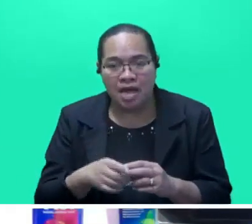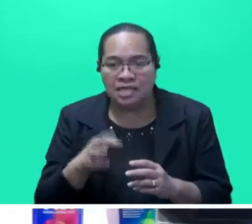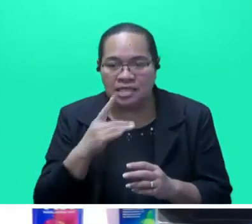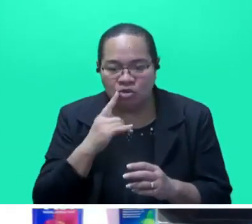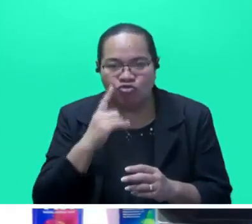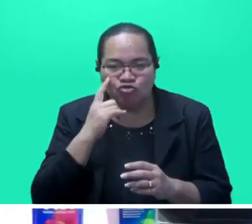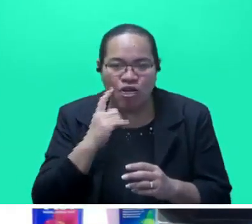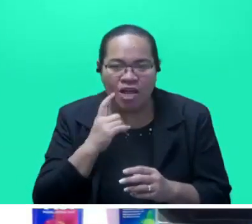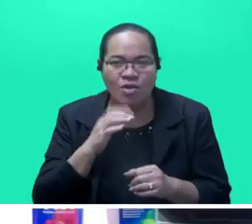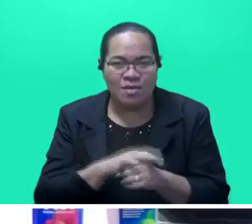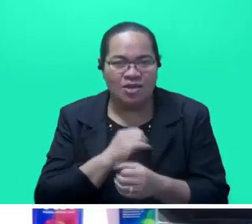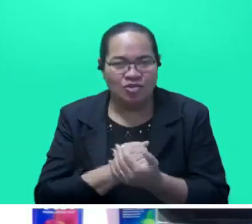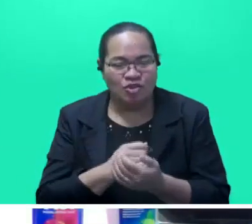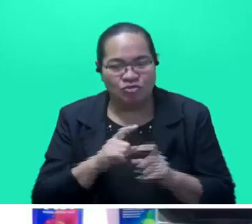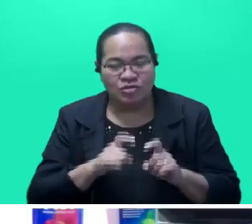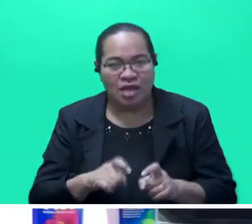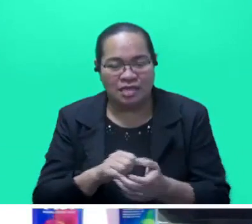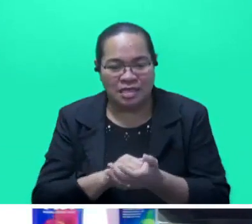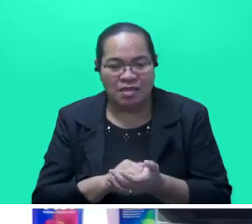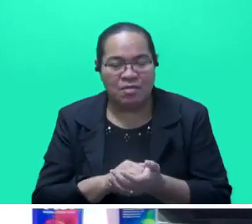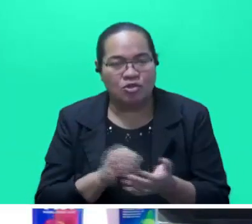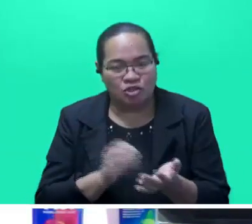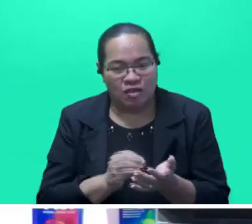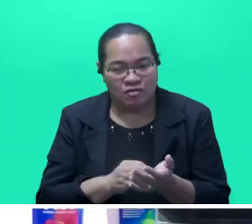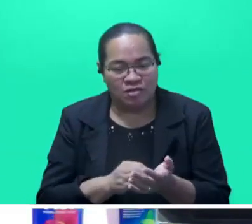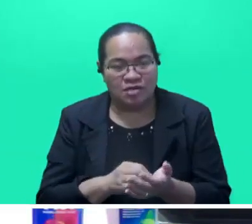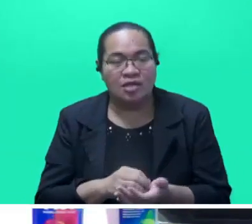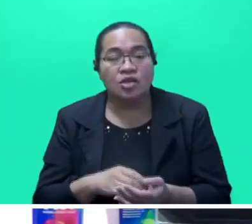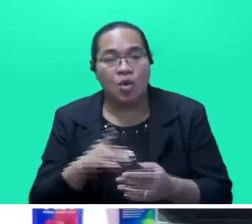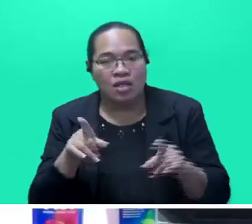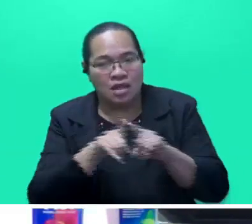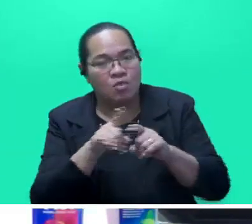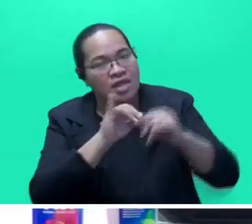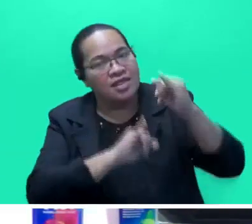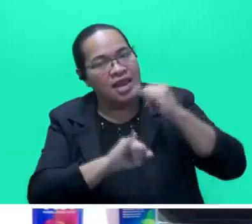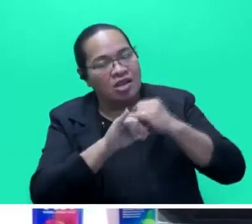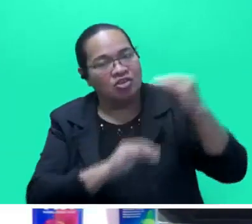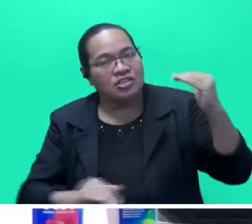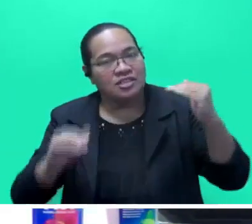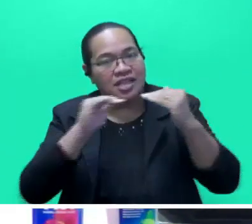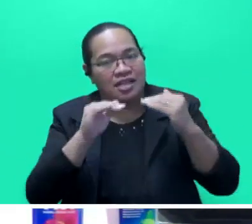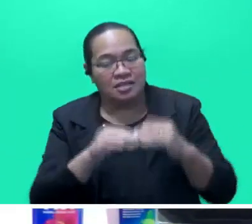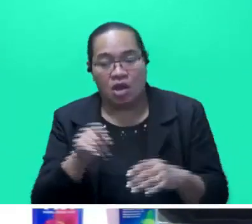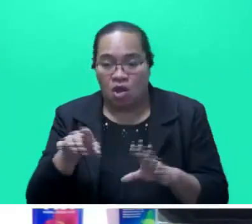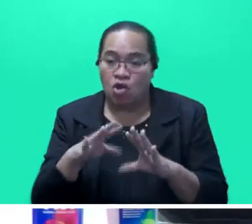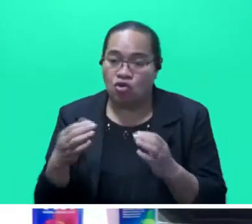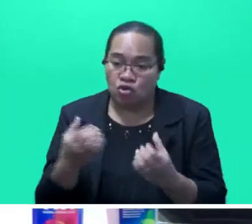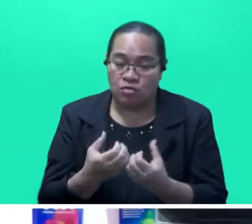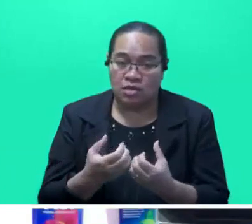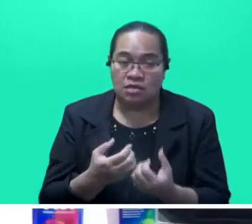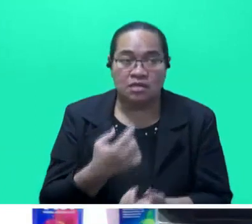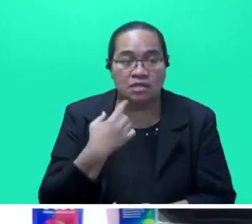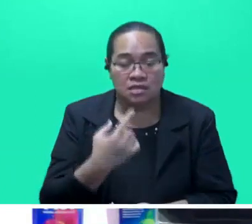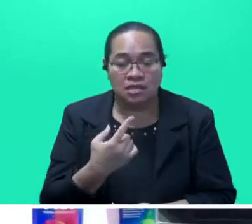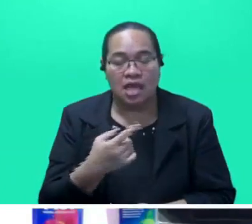to ensure and maintain service delivery which is in par with the international standards. The committee also recommended that the Fiji Corrections Service does a